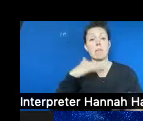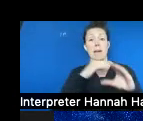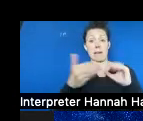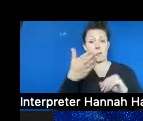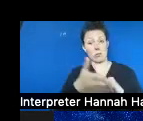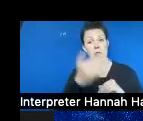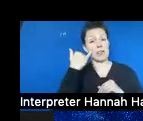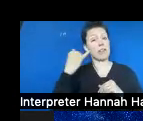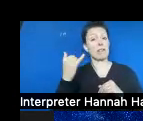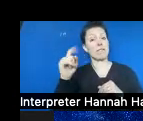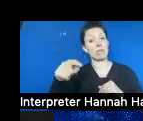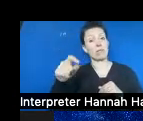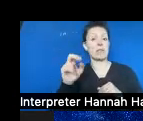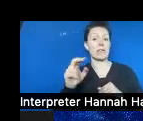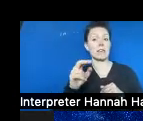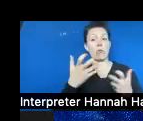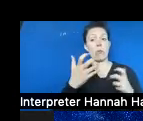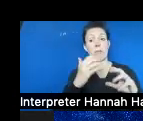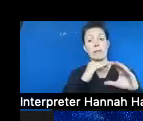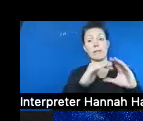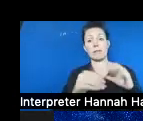it. Thank you. Wokula.